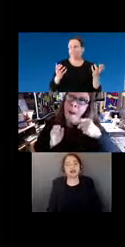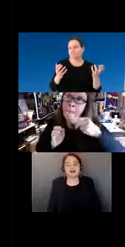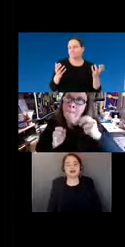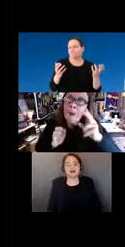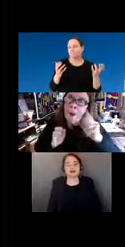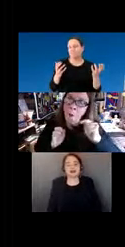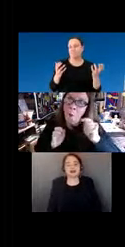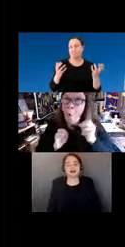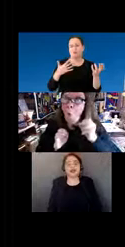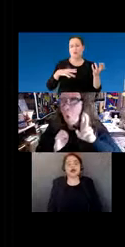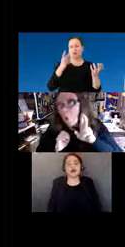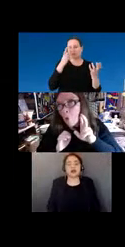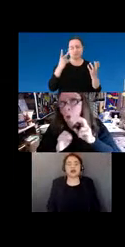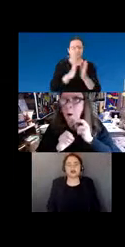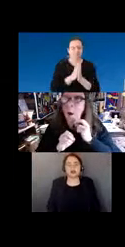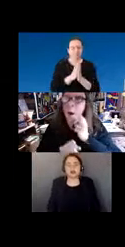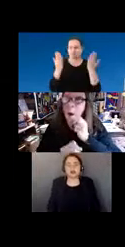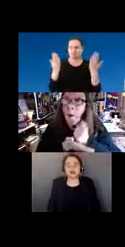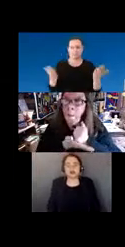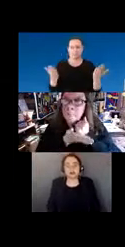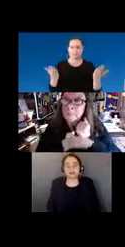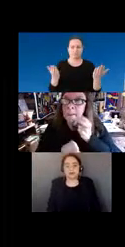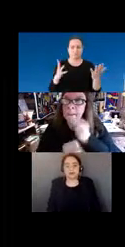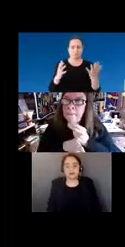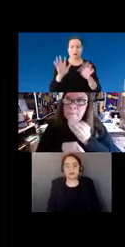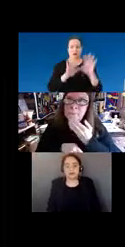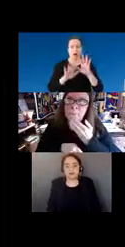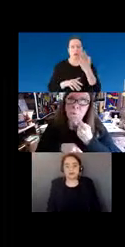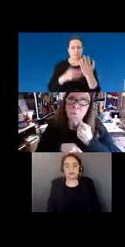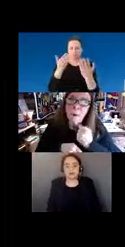contrast to the colors.